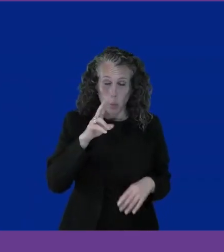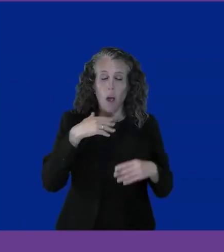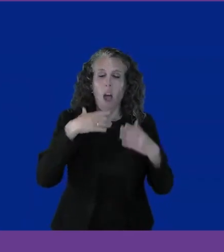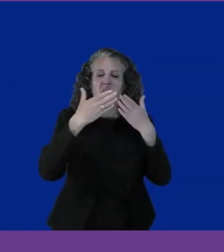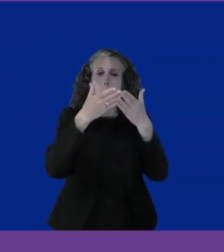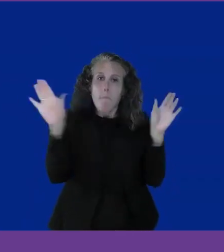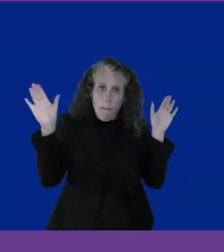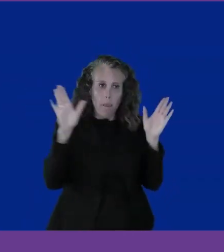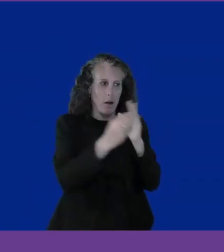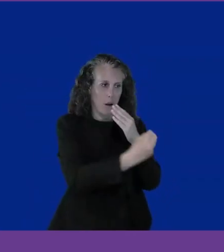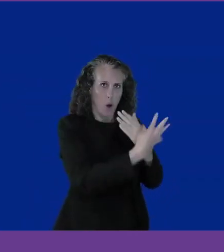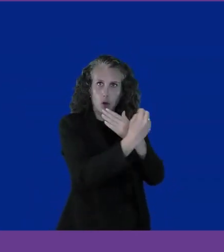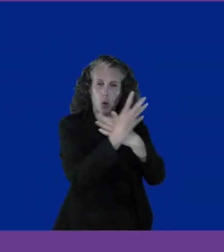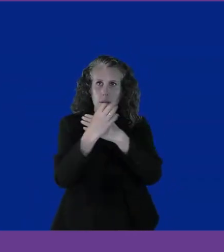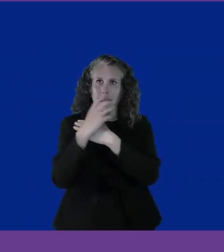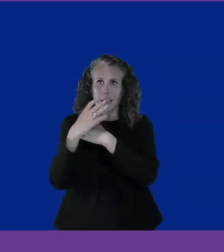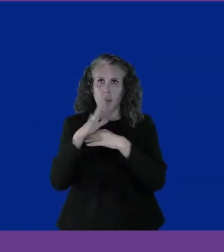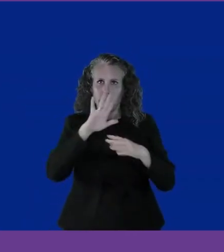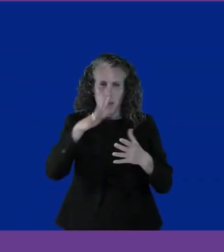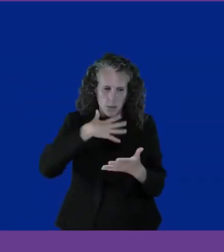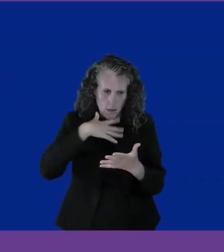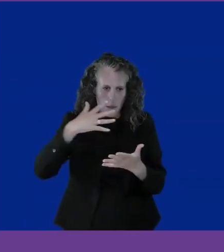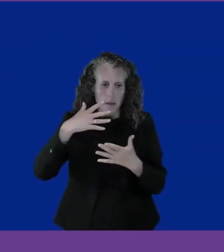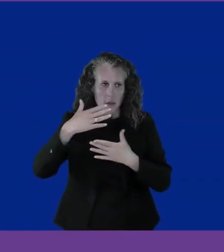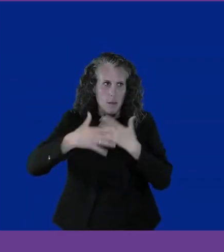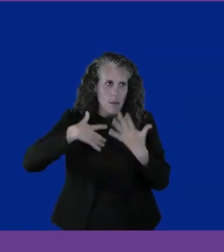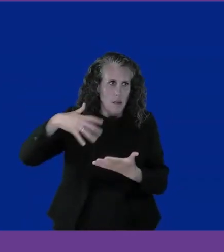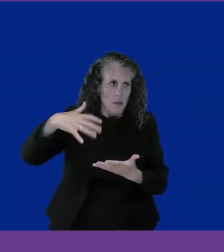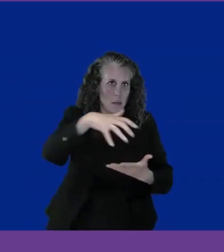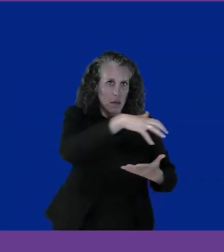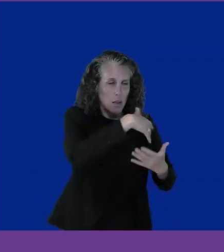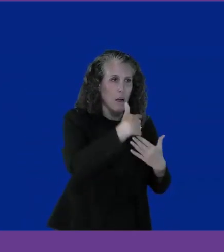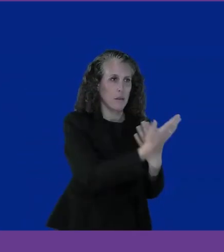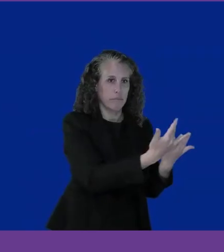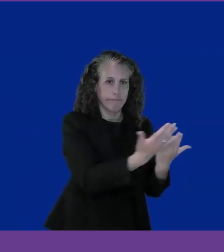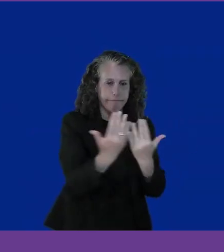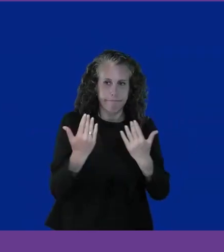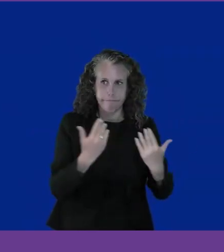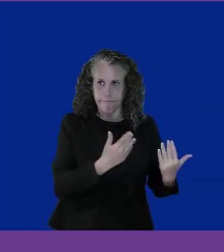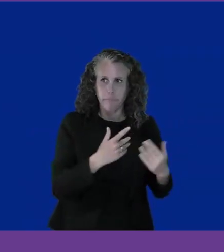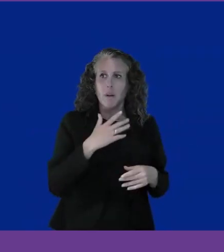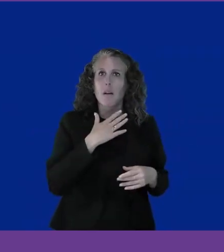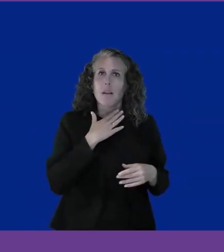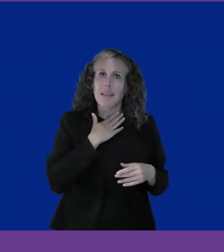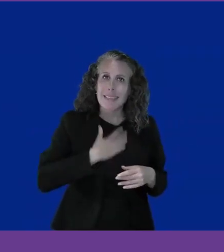targeted consultation as part of the evidence gathering process that the Commission used to prepare the